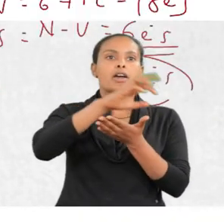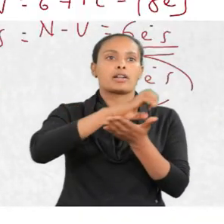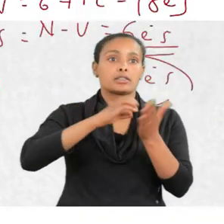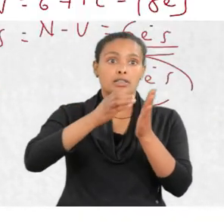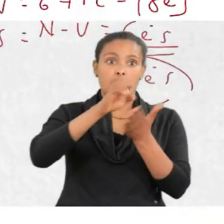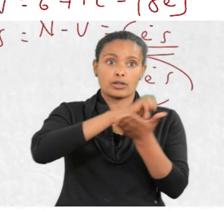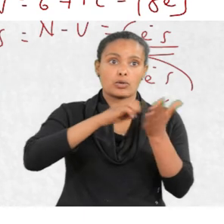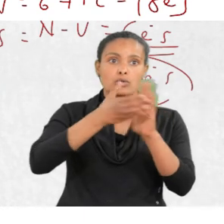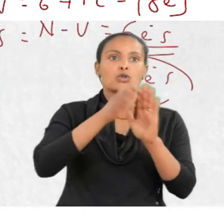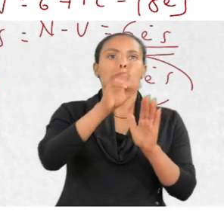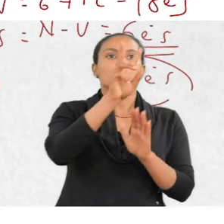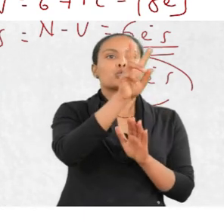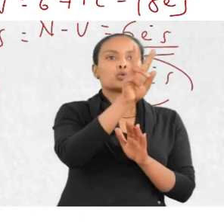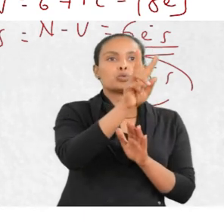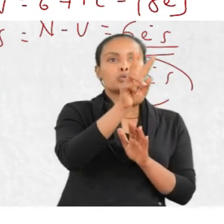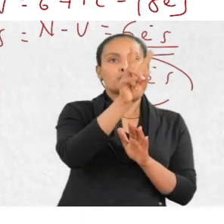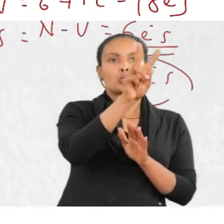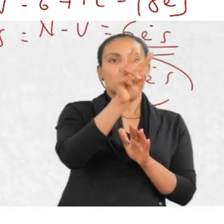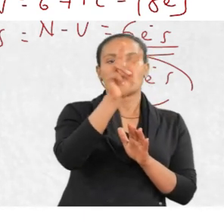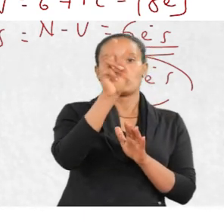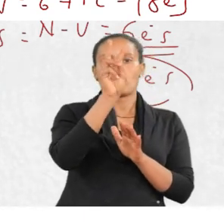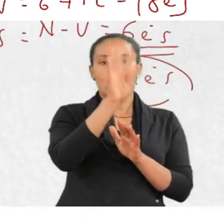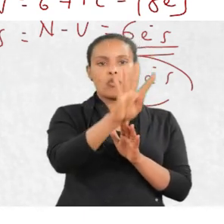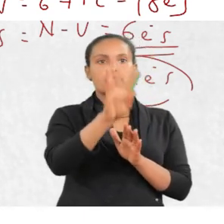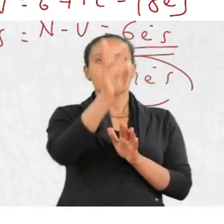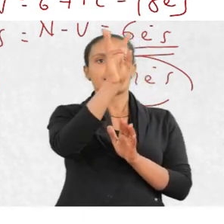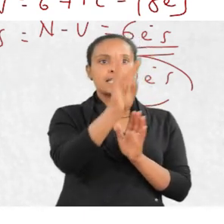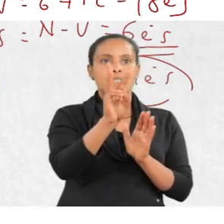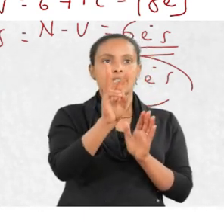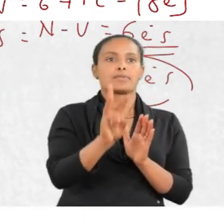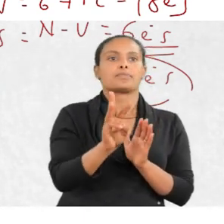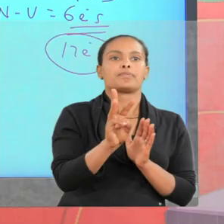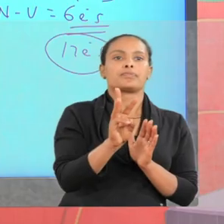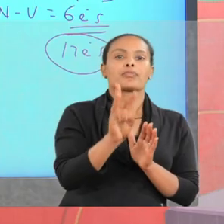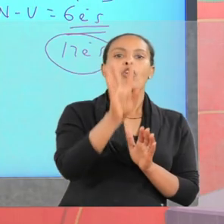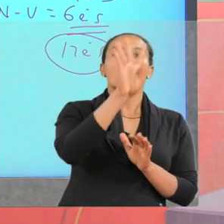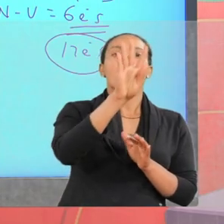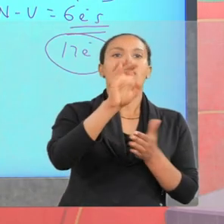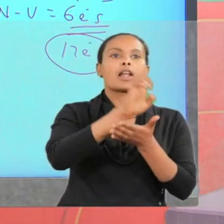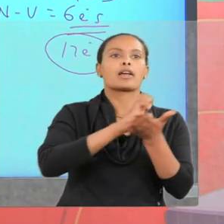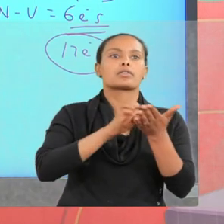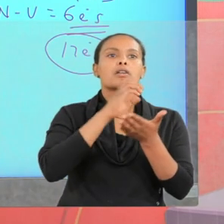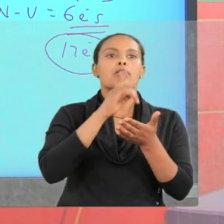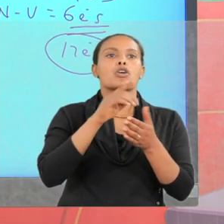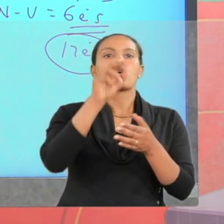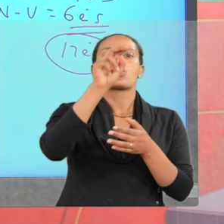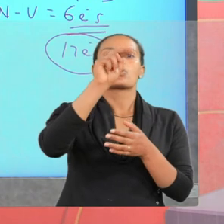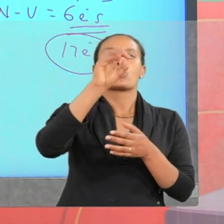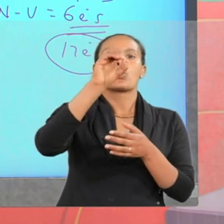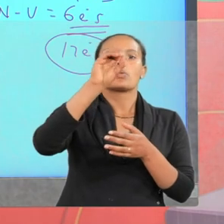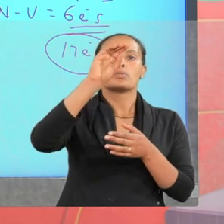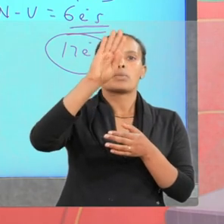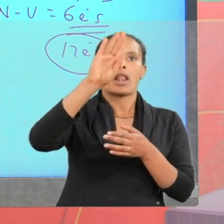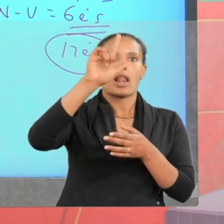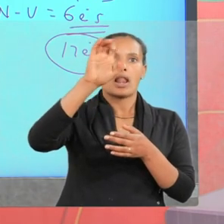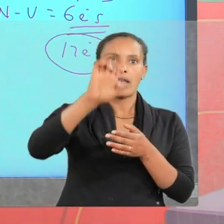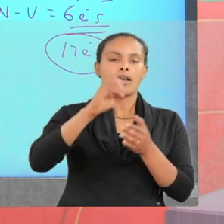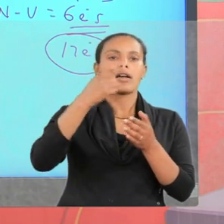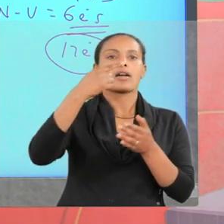4, 6. This oxygen needs 4 electrons to have a noble gas electronic